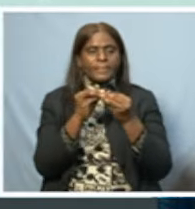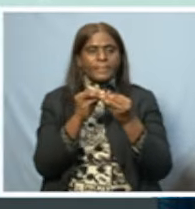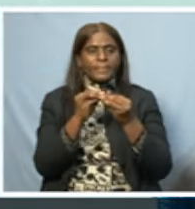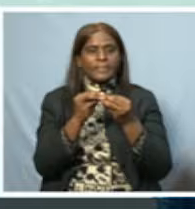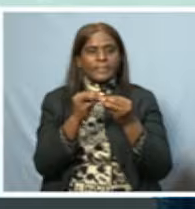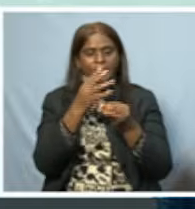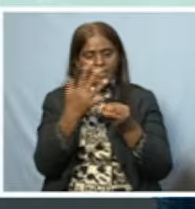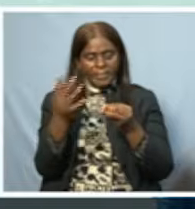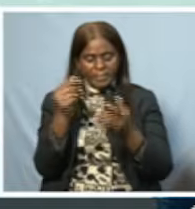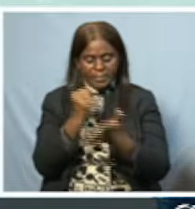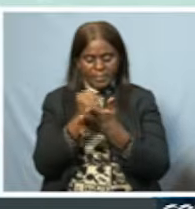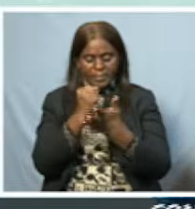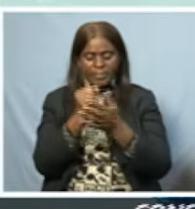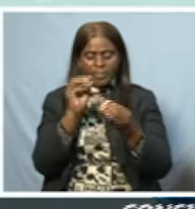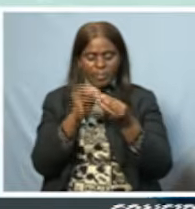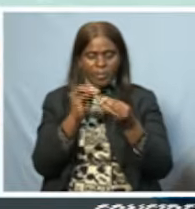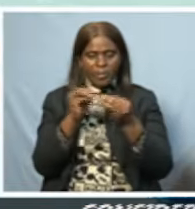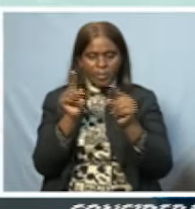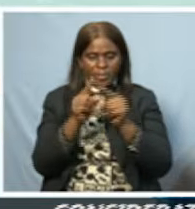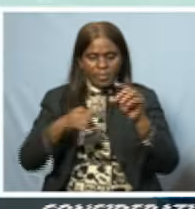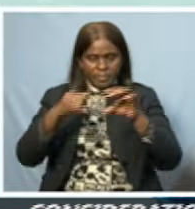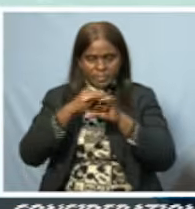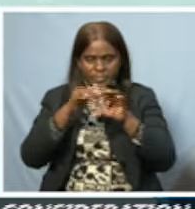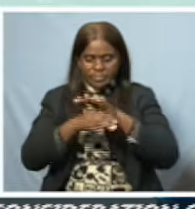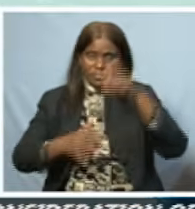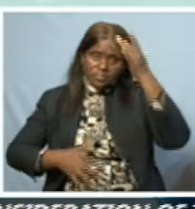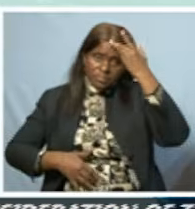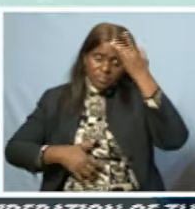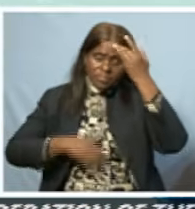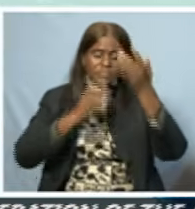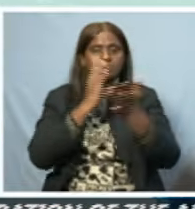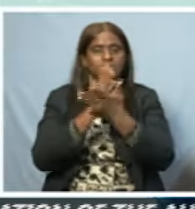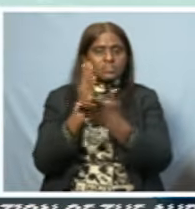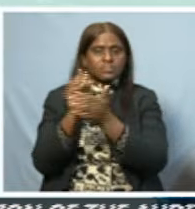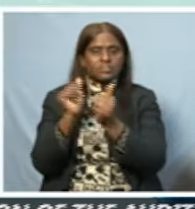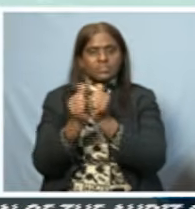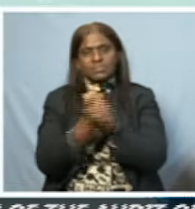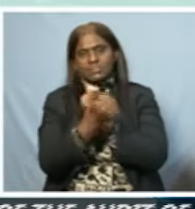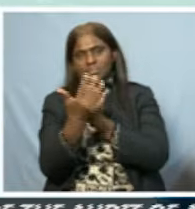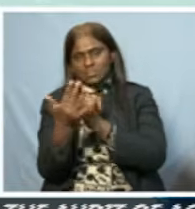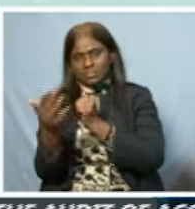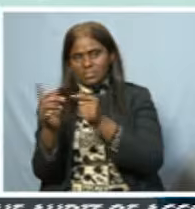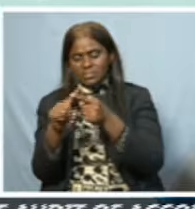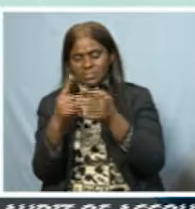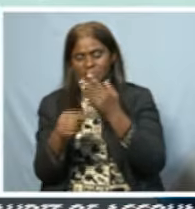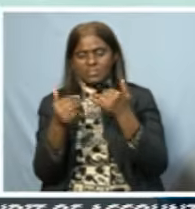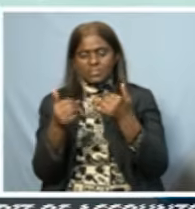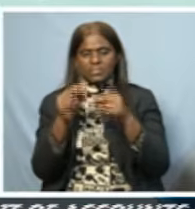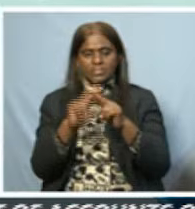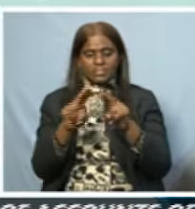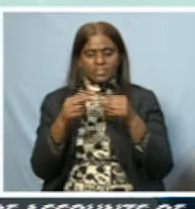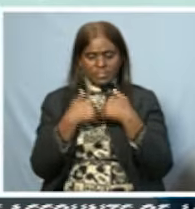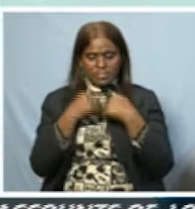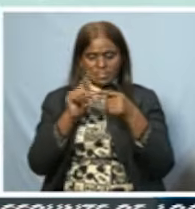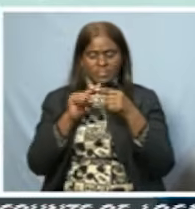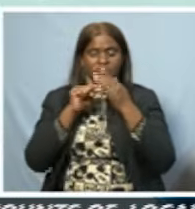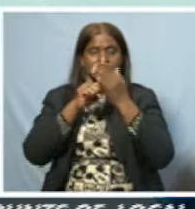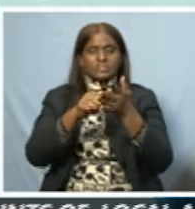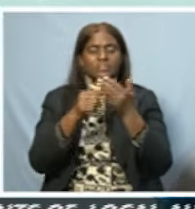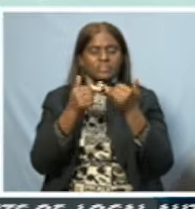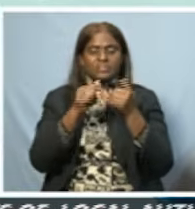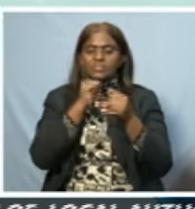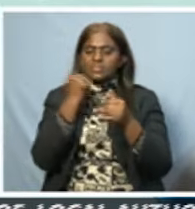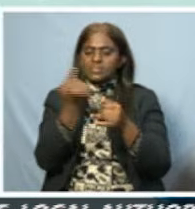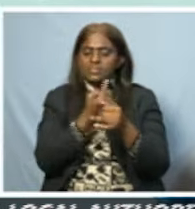of things, which includes even disease prevention and the like. But Chair, I have to point out that it's